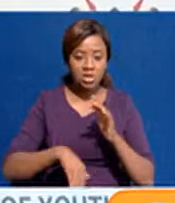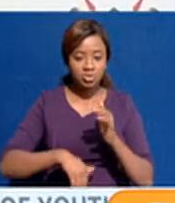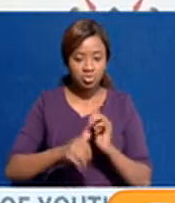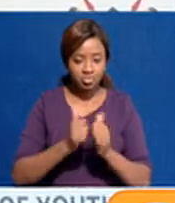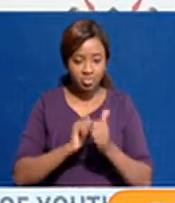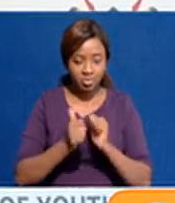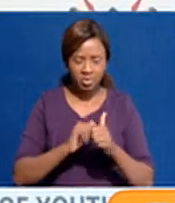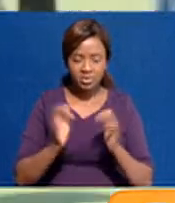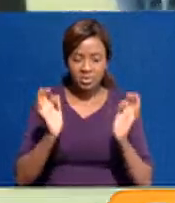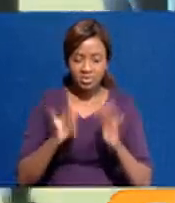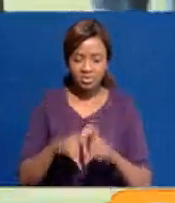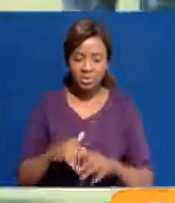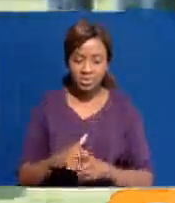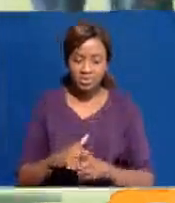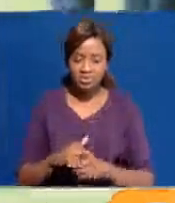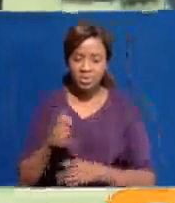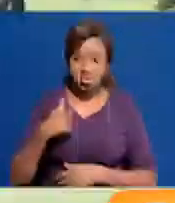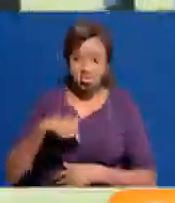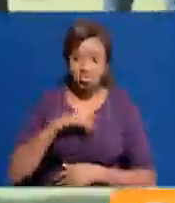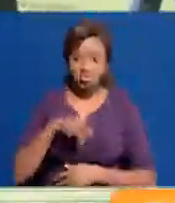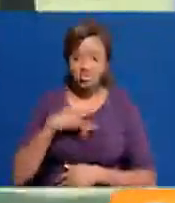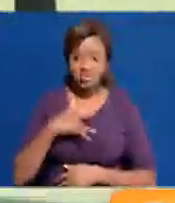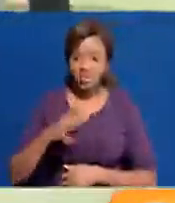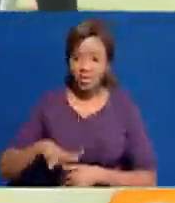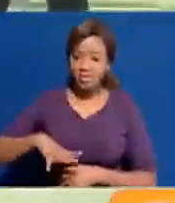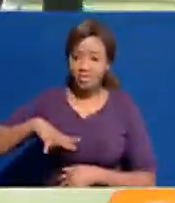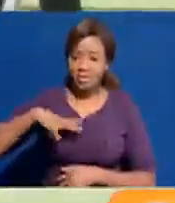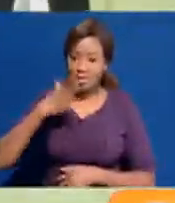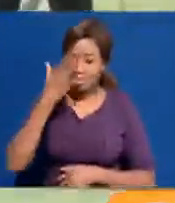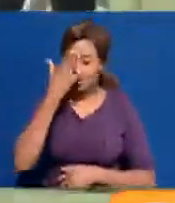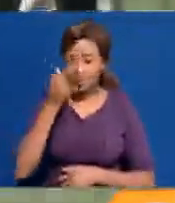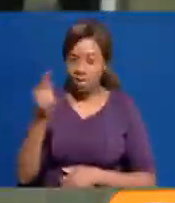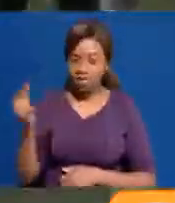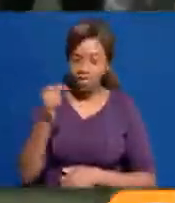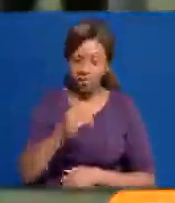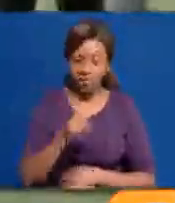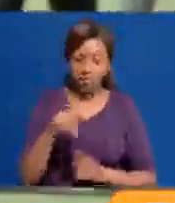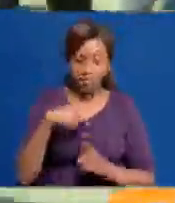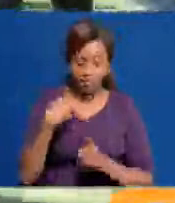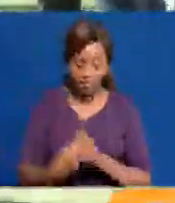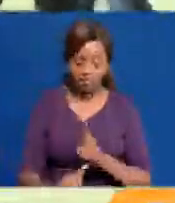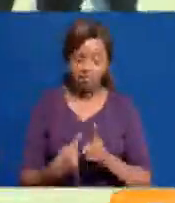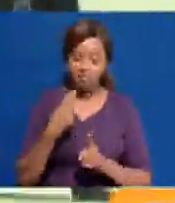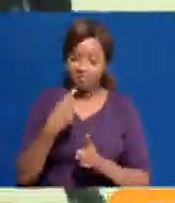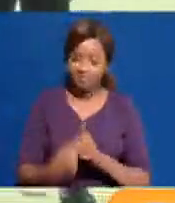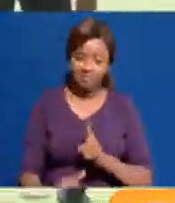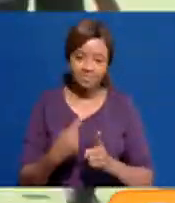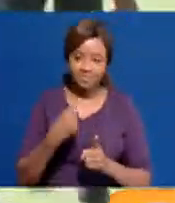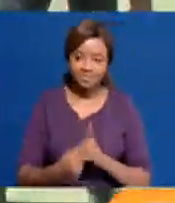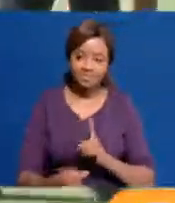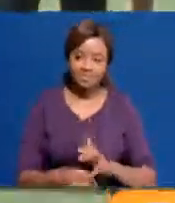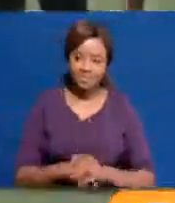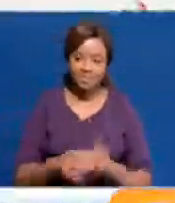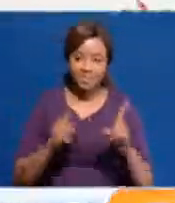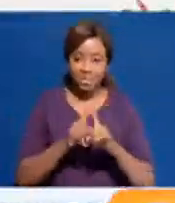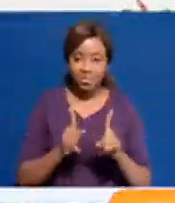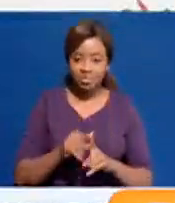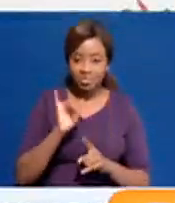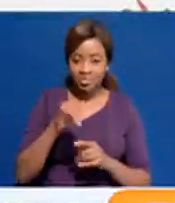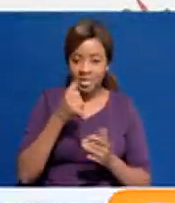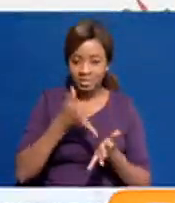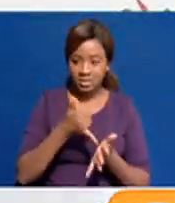country, Kenya, and we are very proud for it to come here every single year. That includes 6